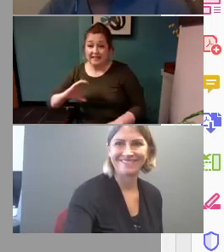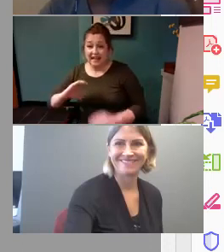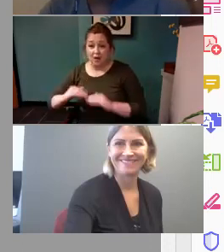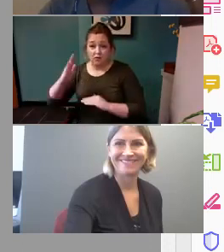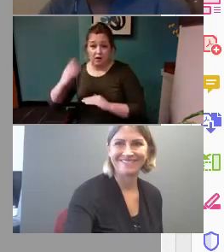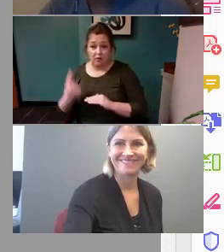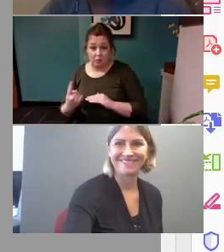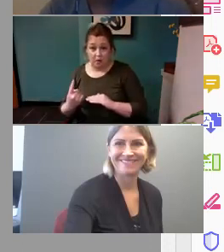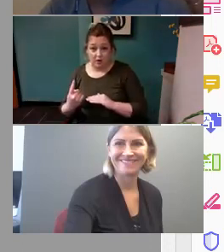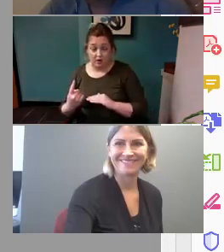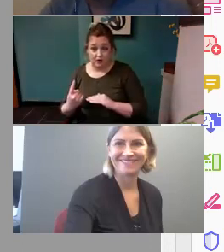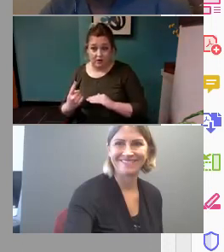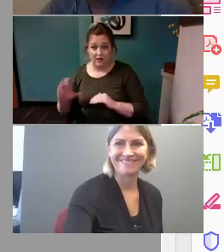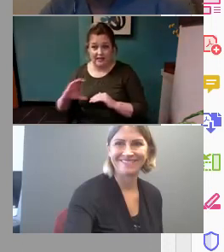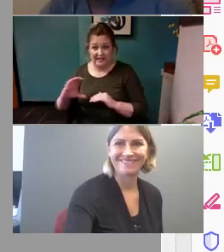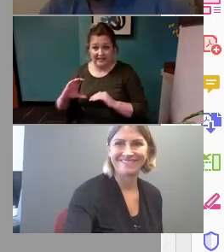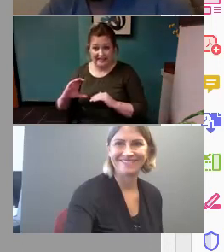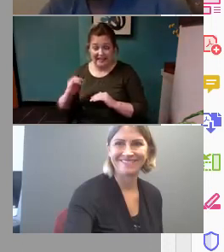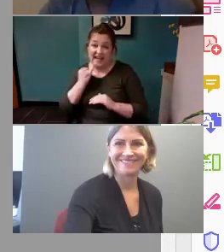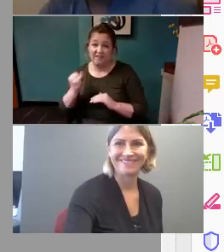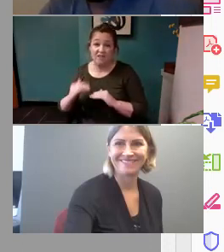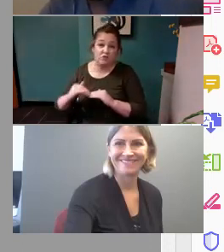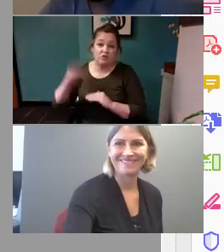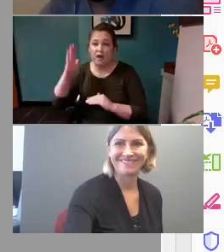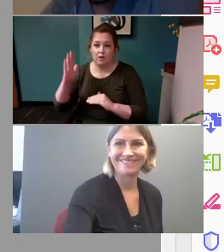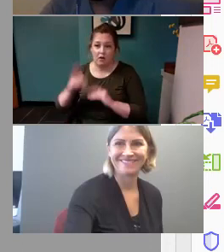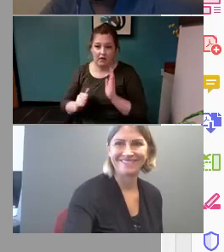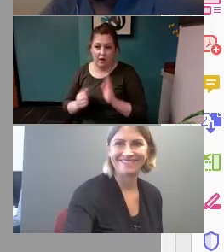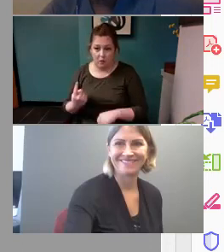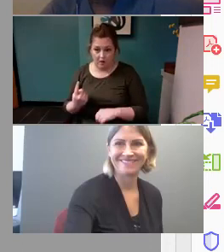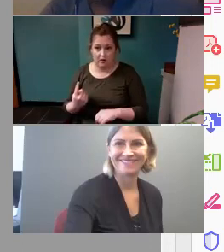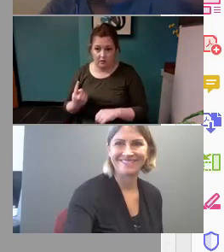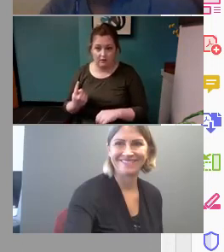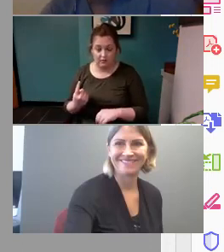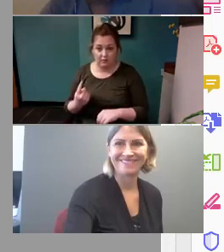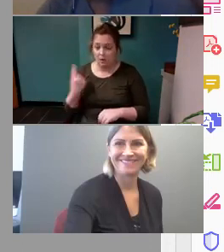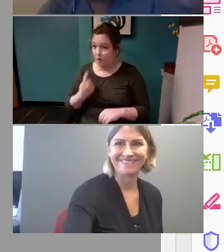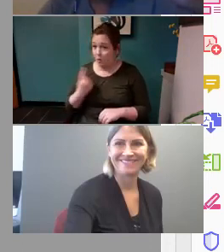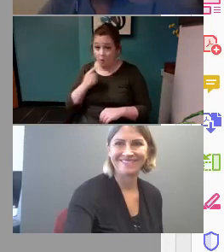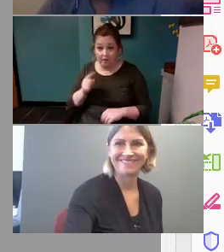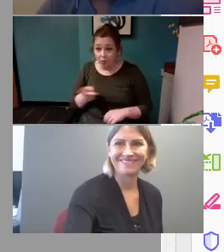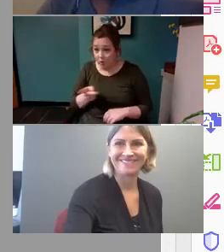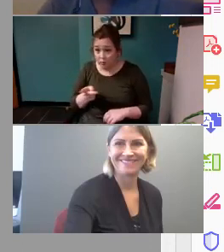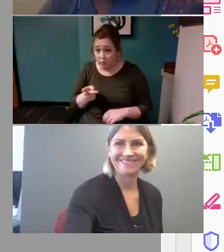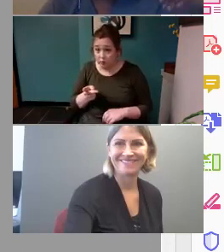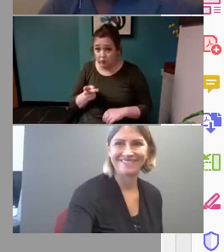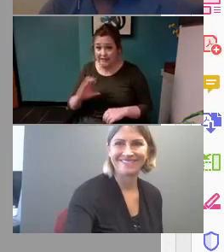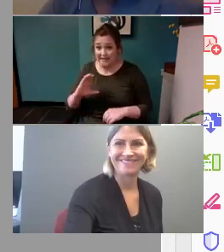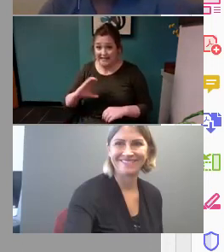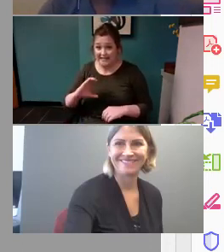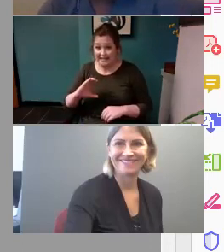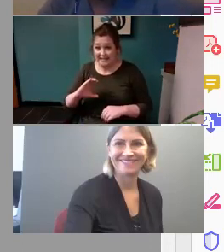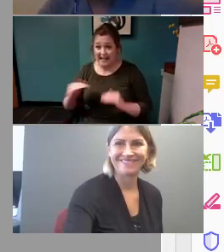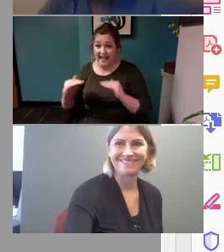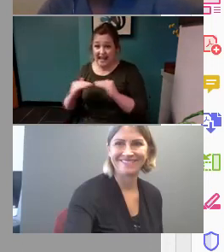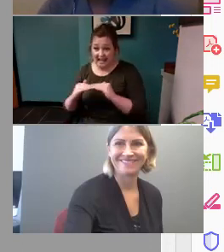works because then that means that this is not negative, right? Only for those cases, c greater than equal to 1 and